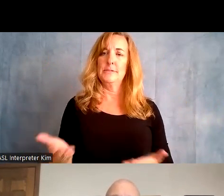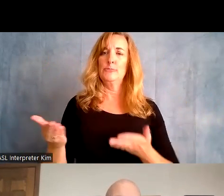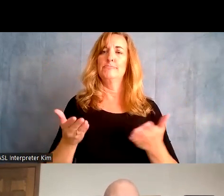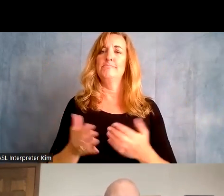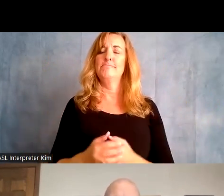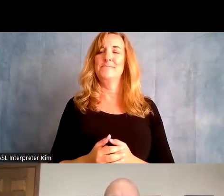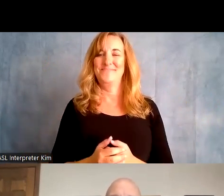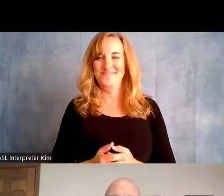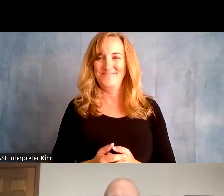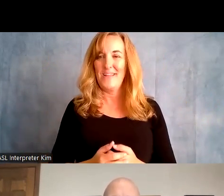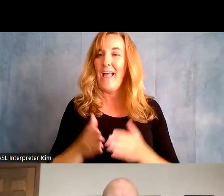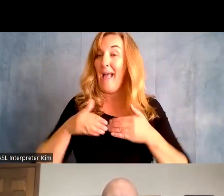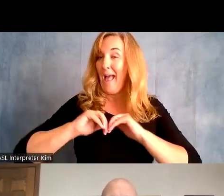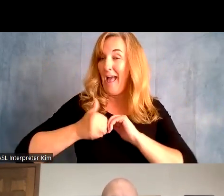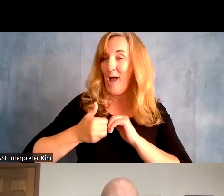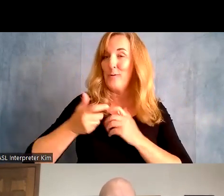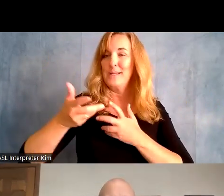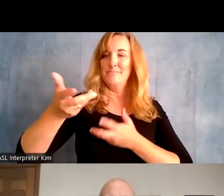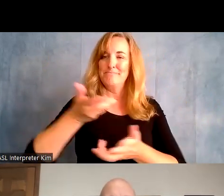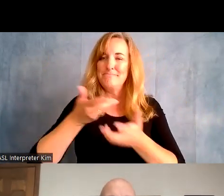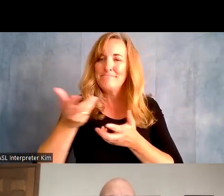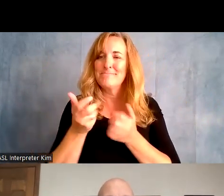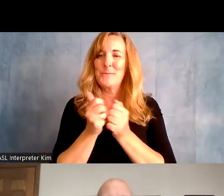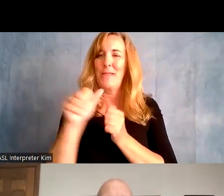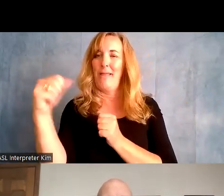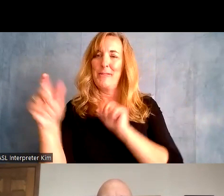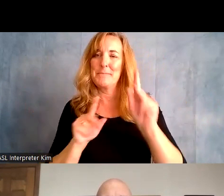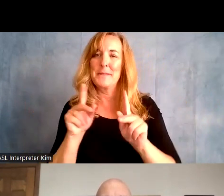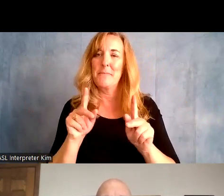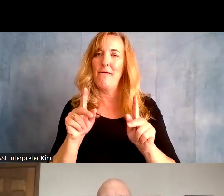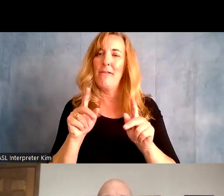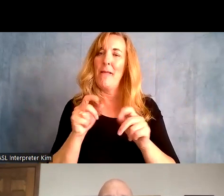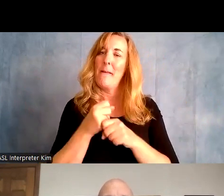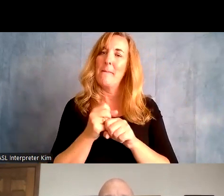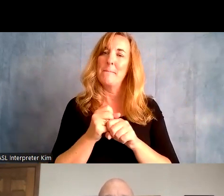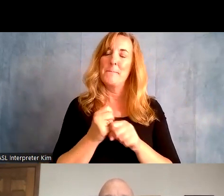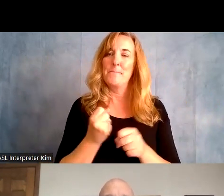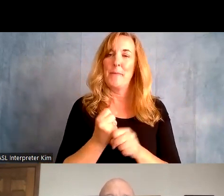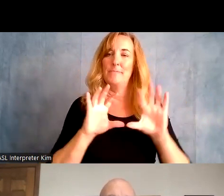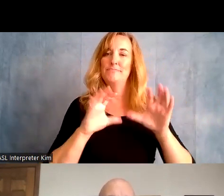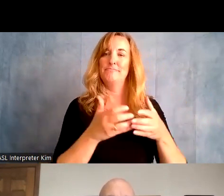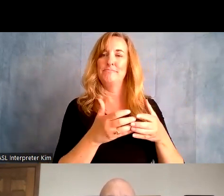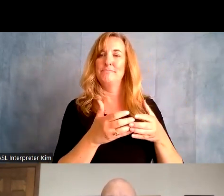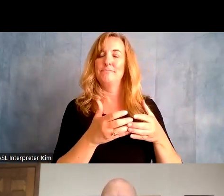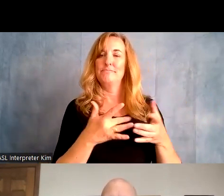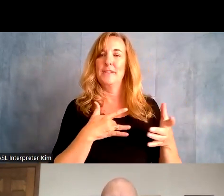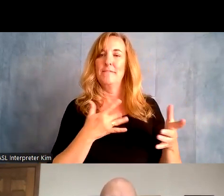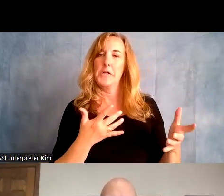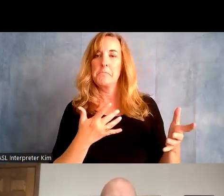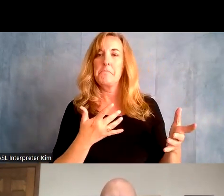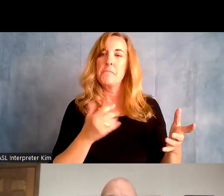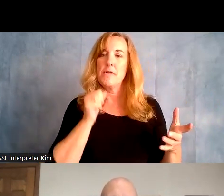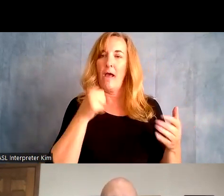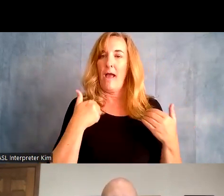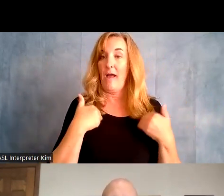he interacted with everybody gave them a sense that they might not at this point have the